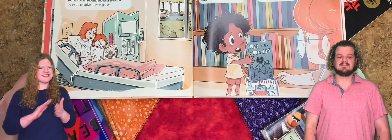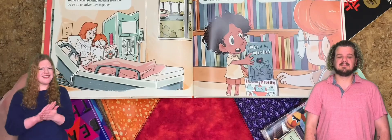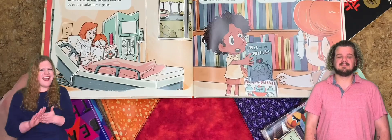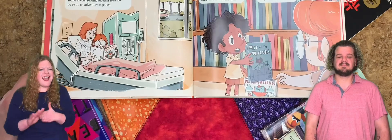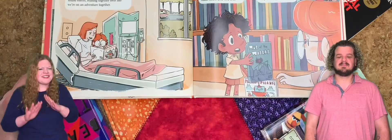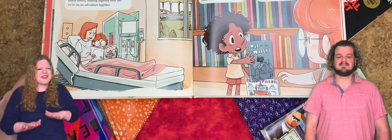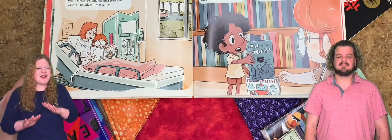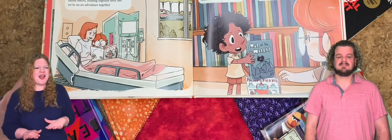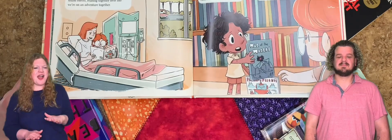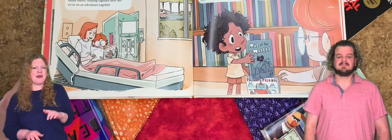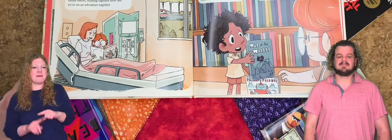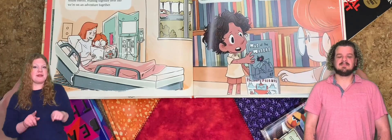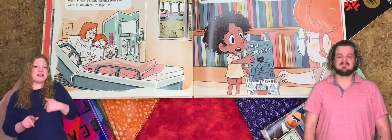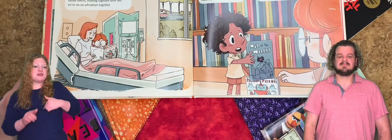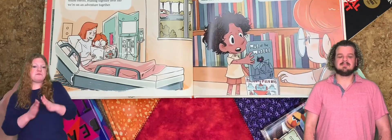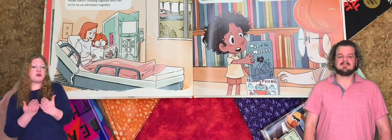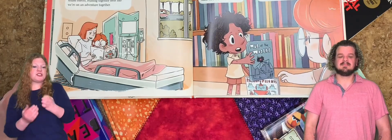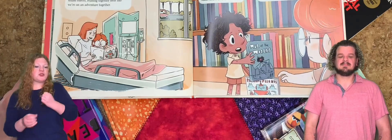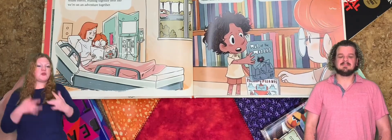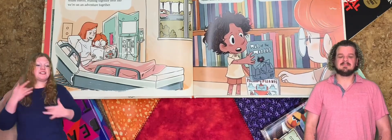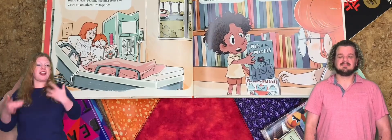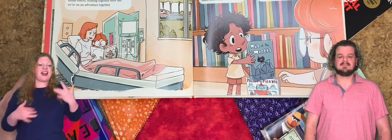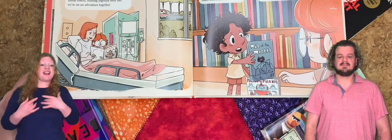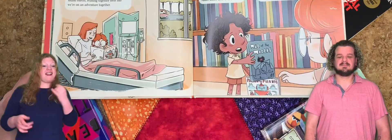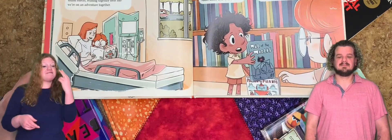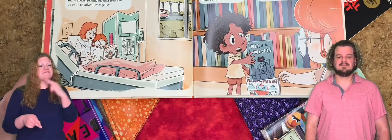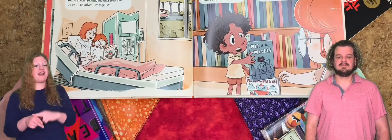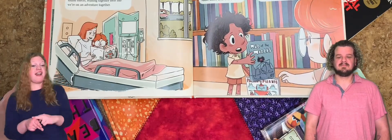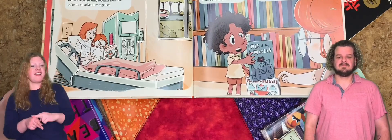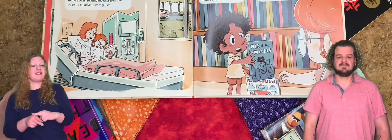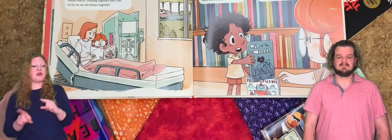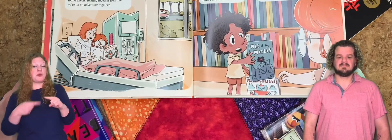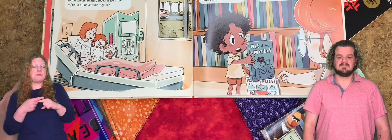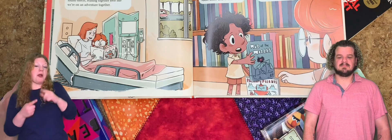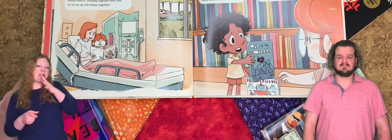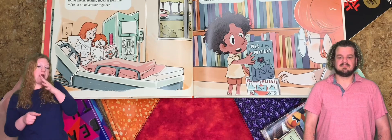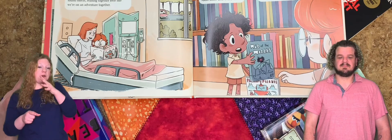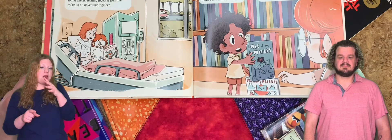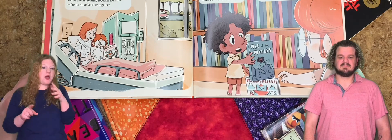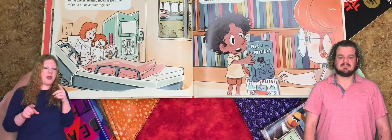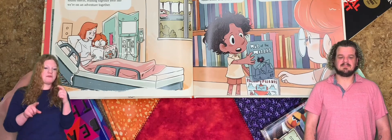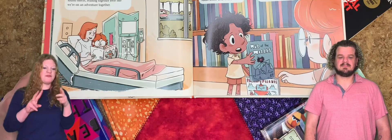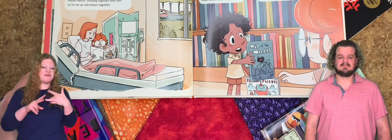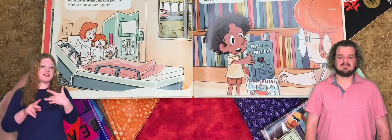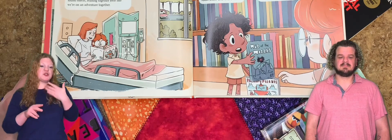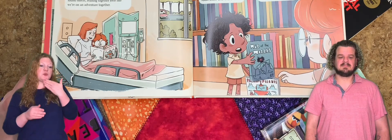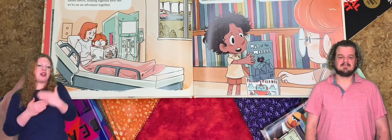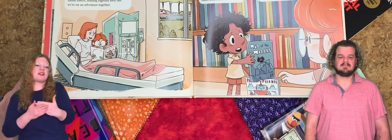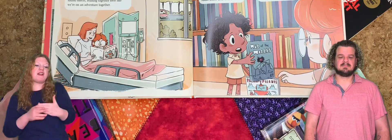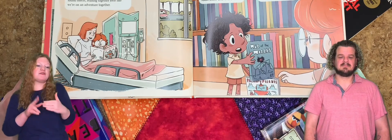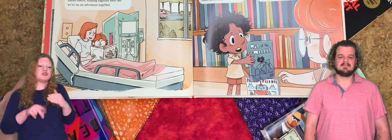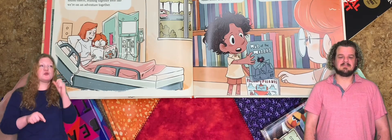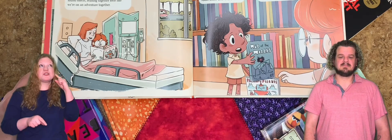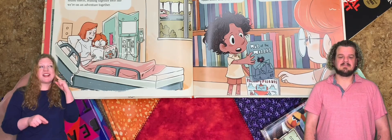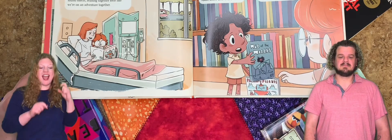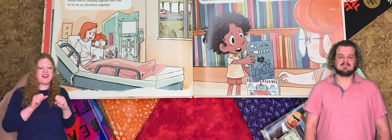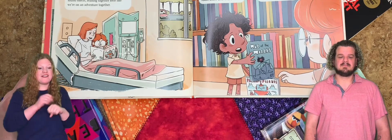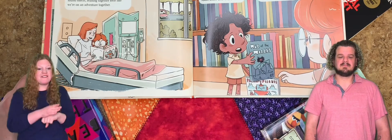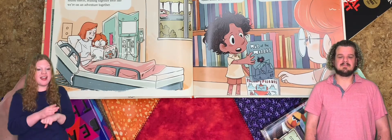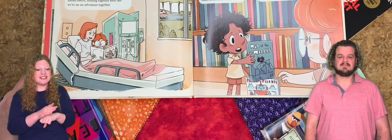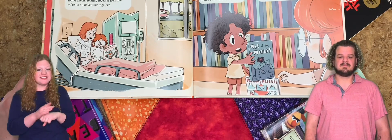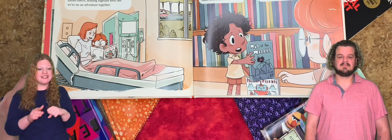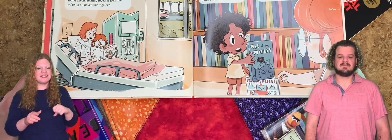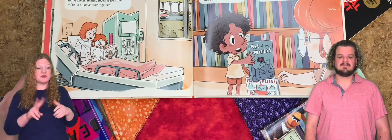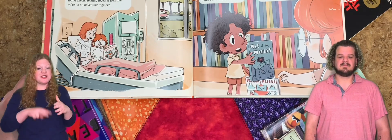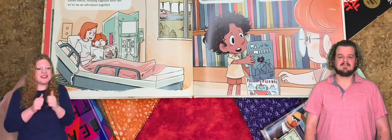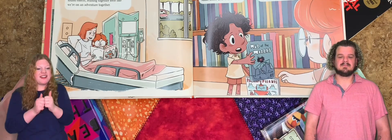Nice and calm? But this book is so exciting and fun. When Mom feels well enough to do sound effects, reading together